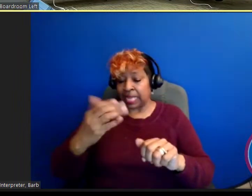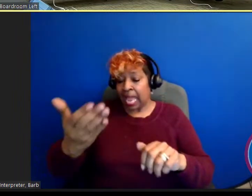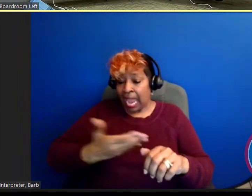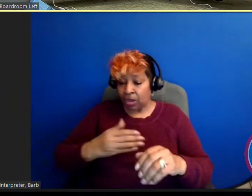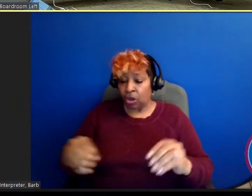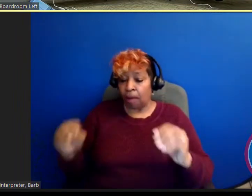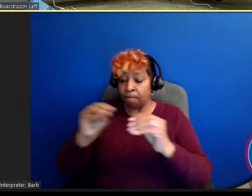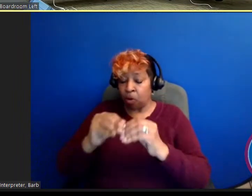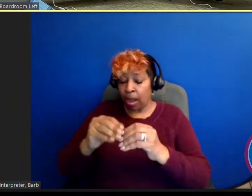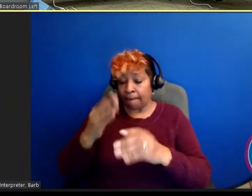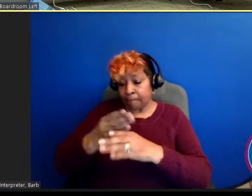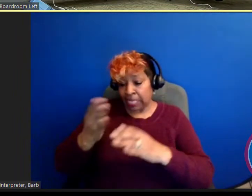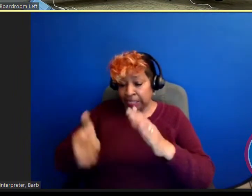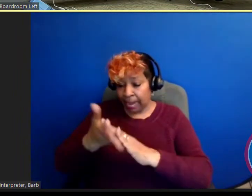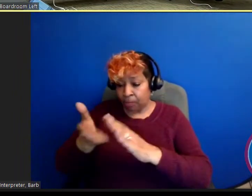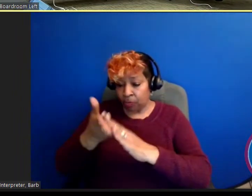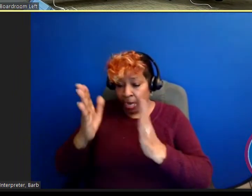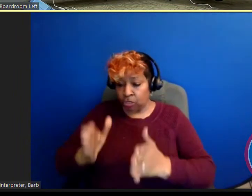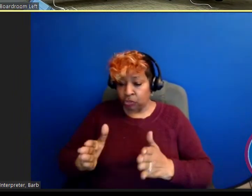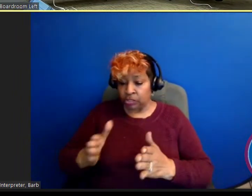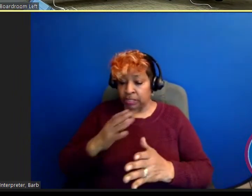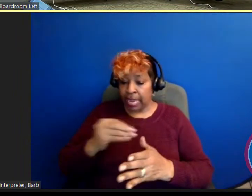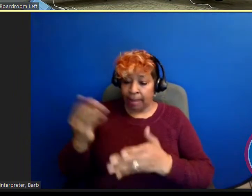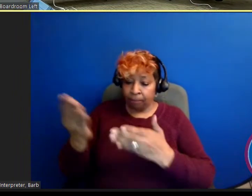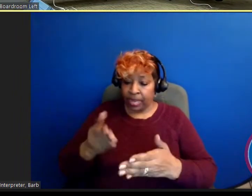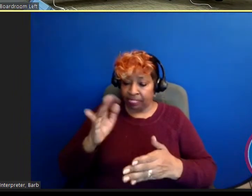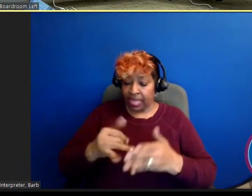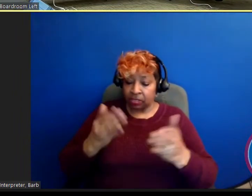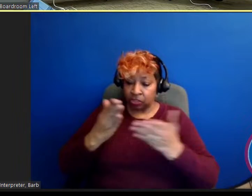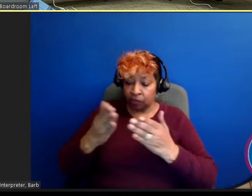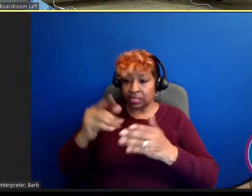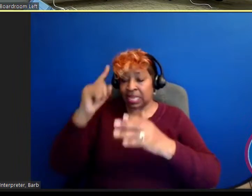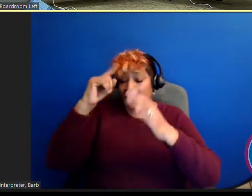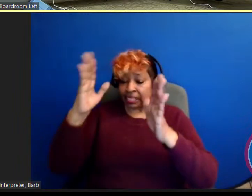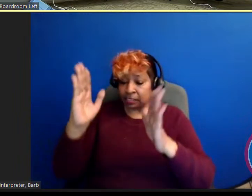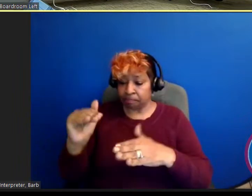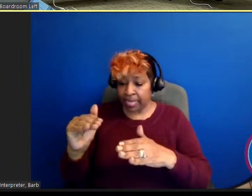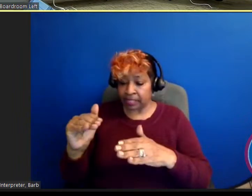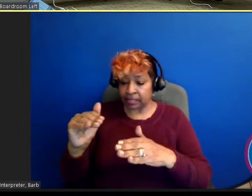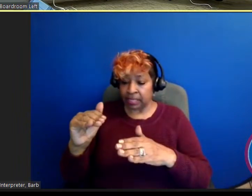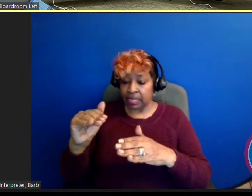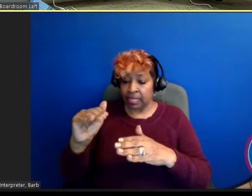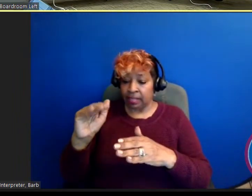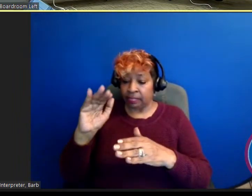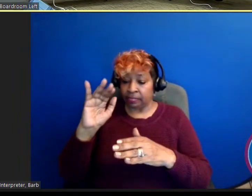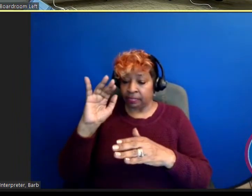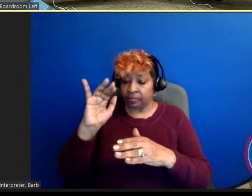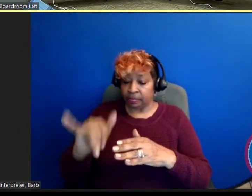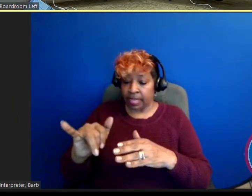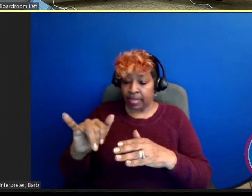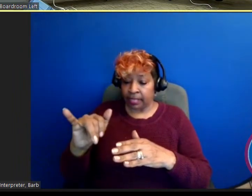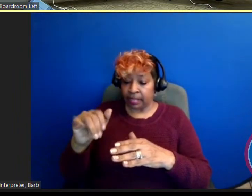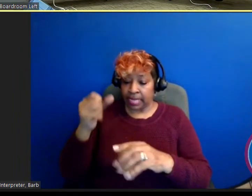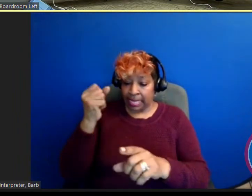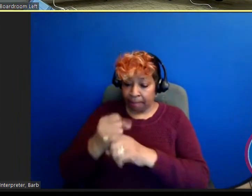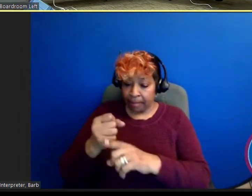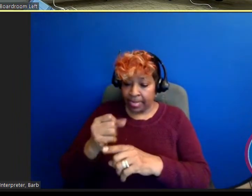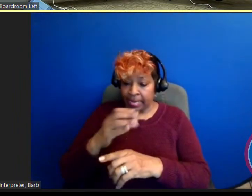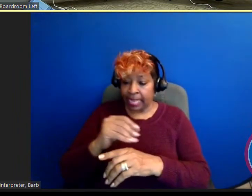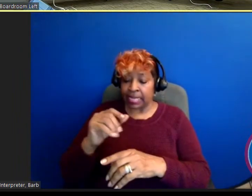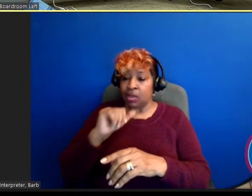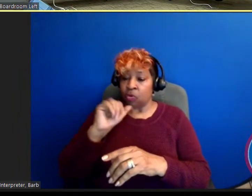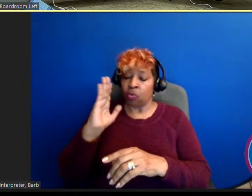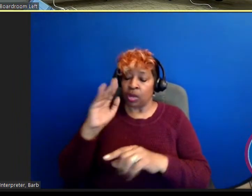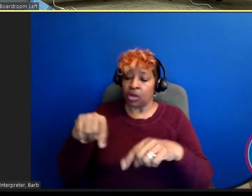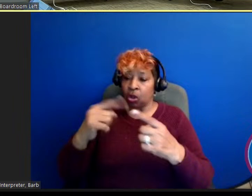bring back service. So it anticipates that happens and that we will go not only to the 2019 level,